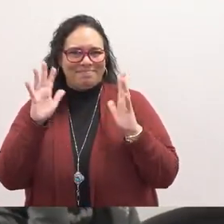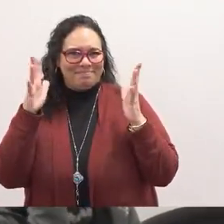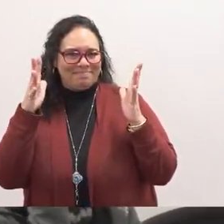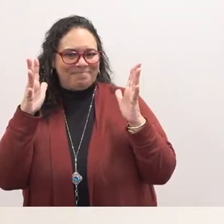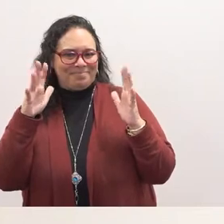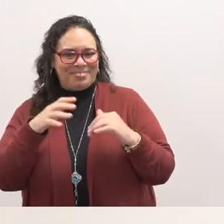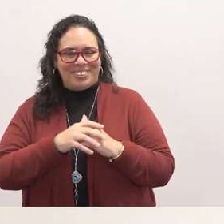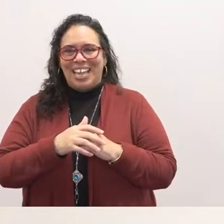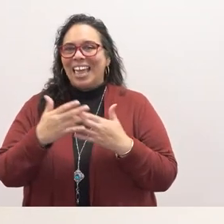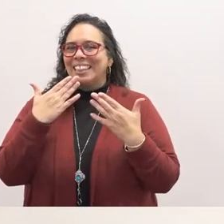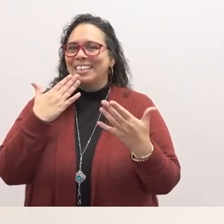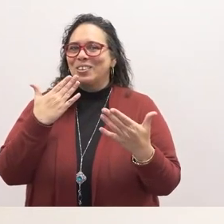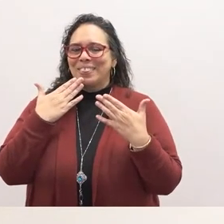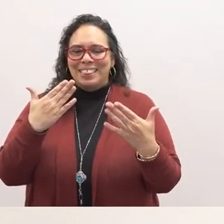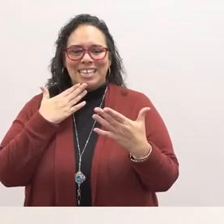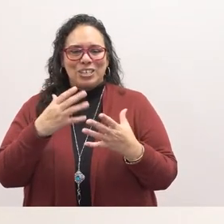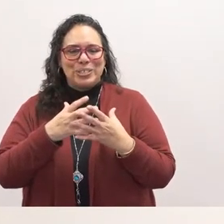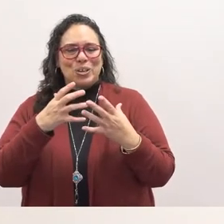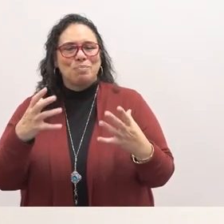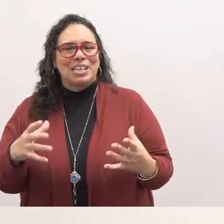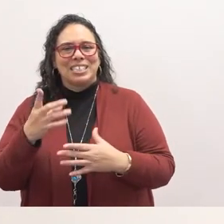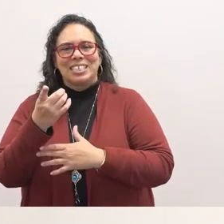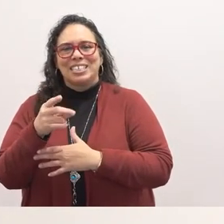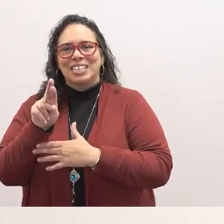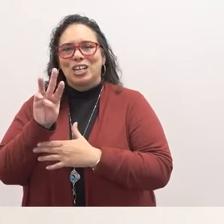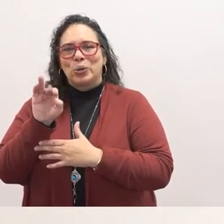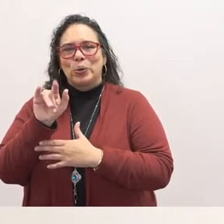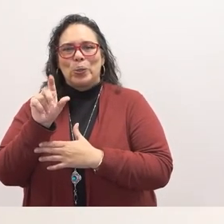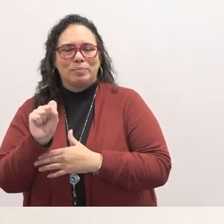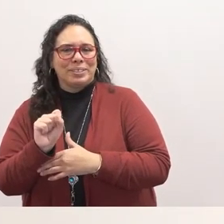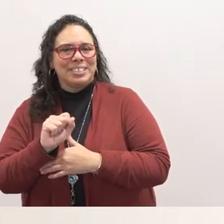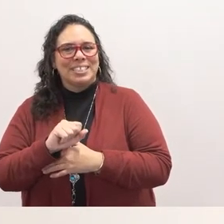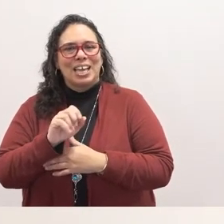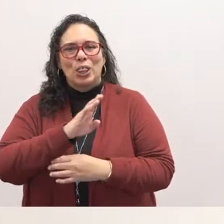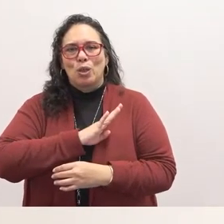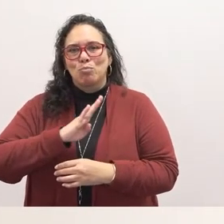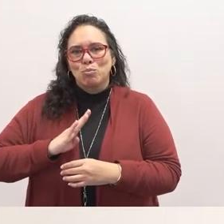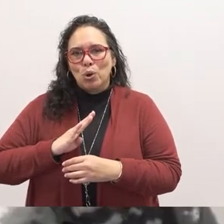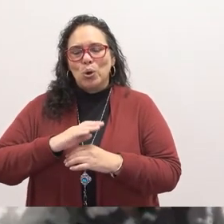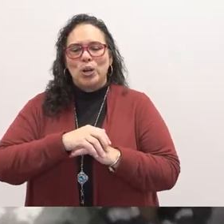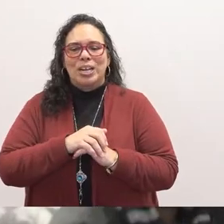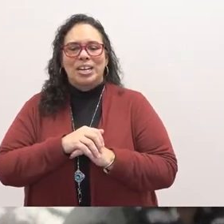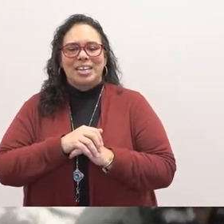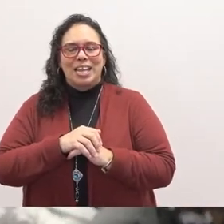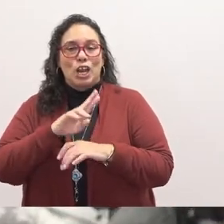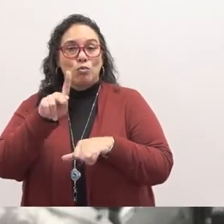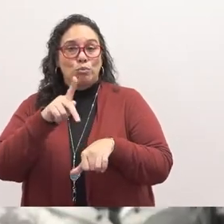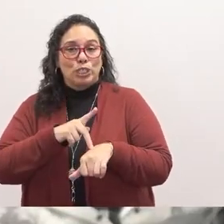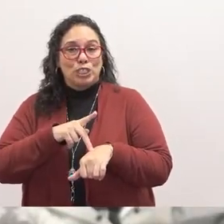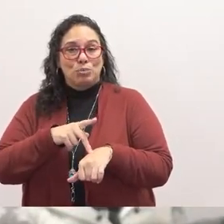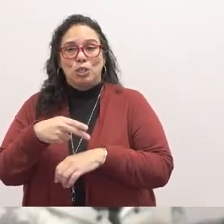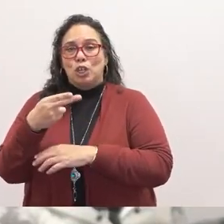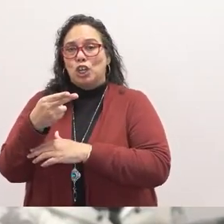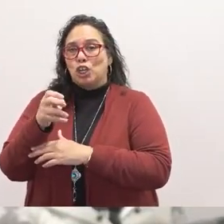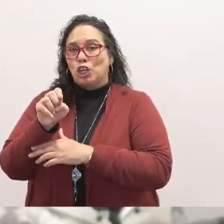Thank you. Thank you so much to Dr. Williams, the board, and Principal Hernandez, who unfortunately couldn't be here